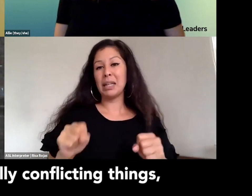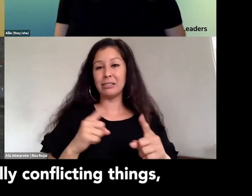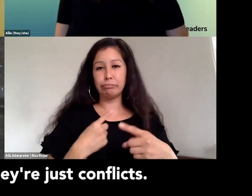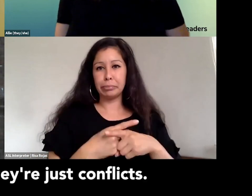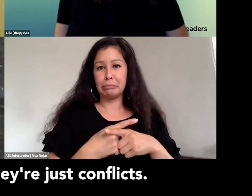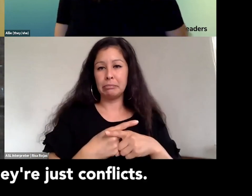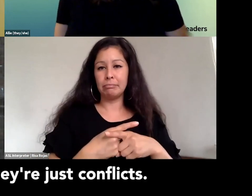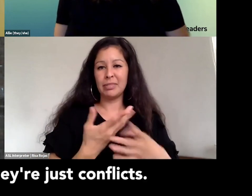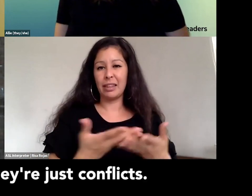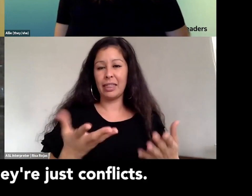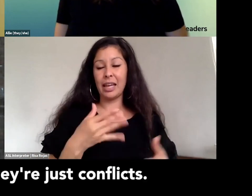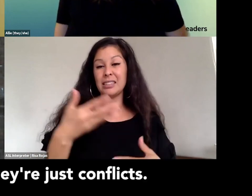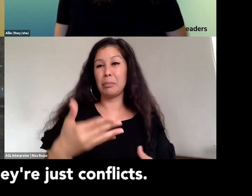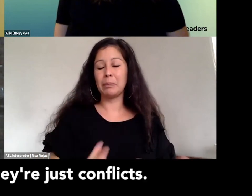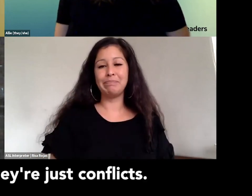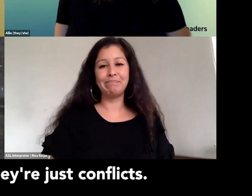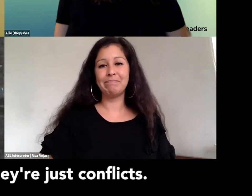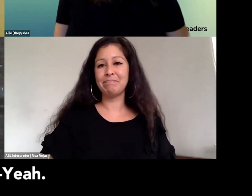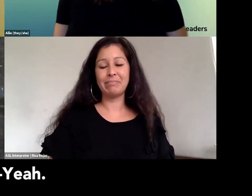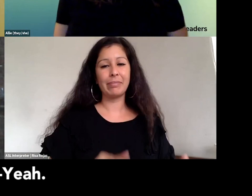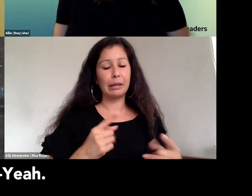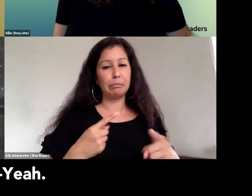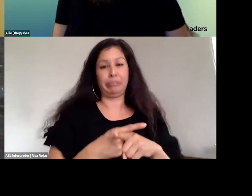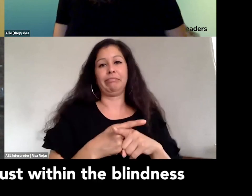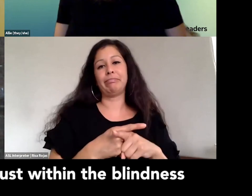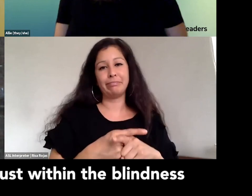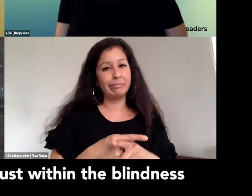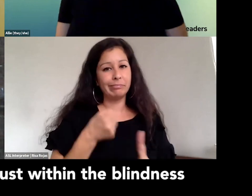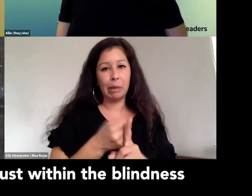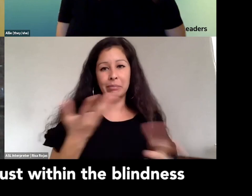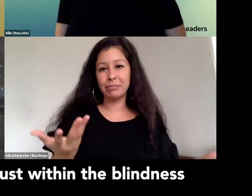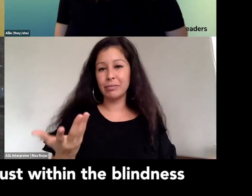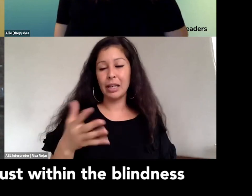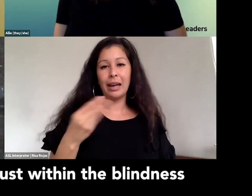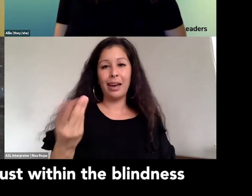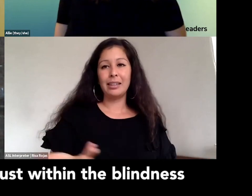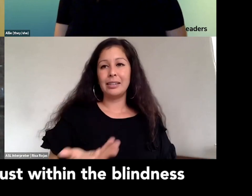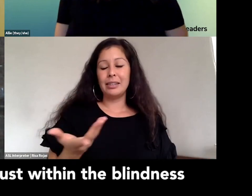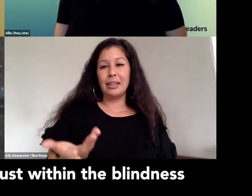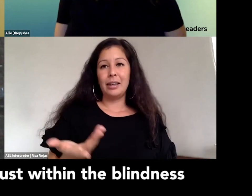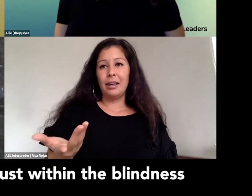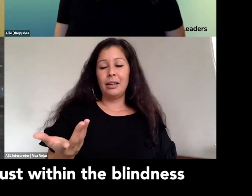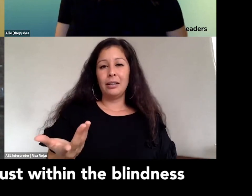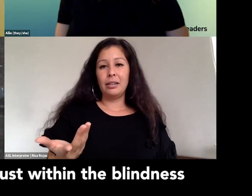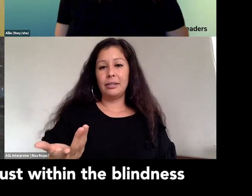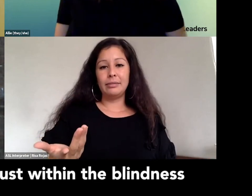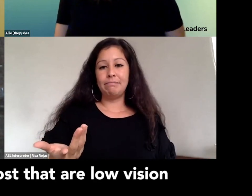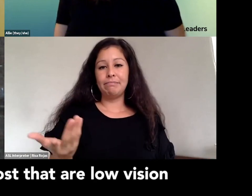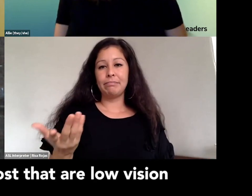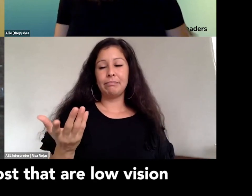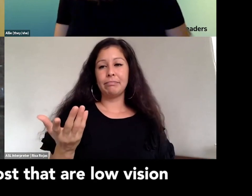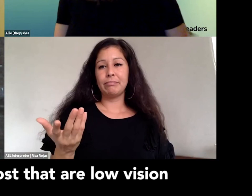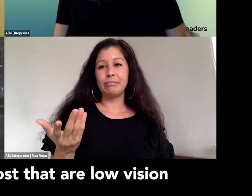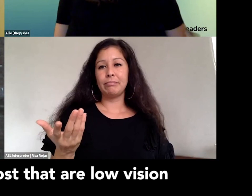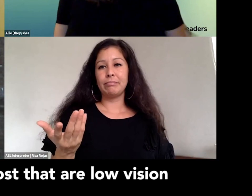conflicting things, and sometimes they're just conflicts. Yeah. And you know, I've within the blindness